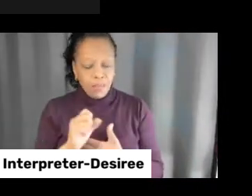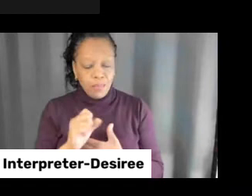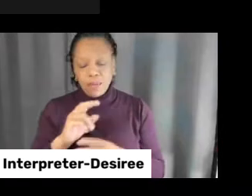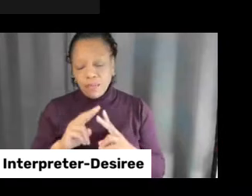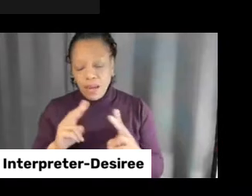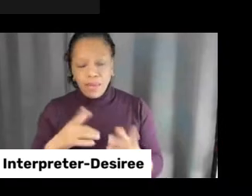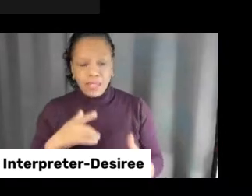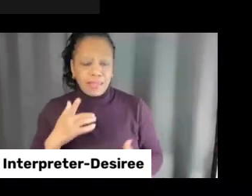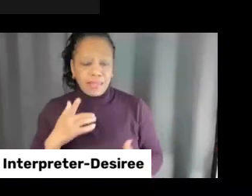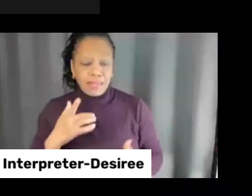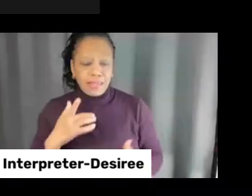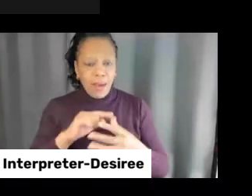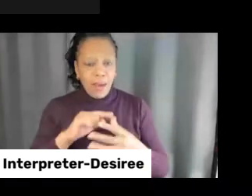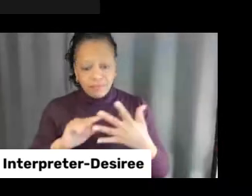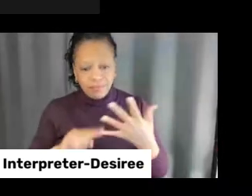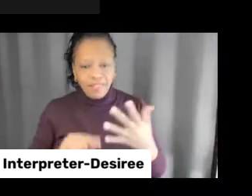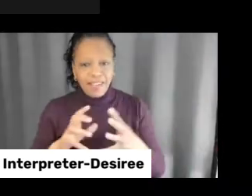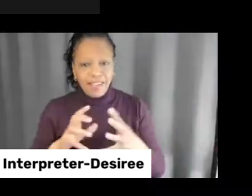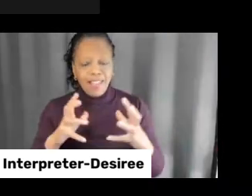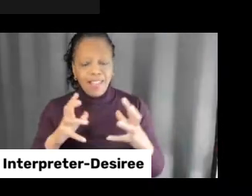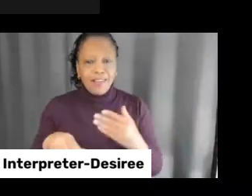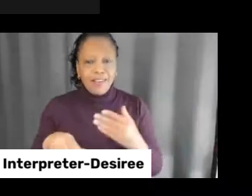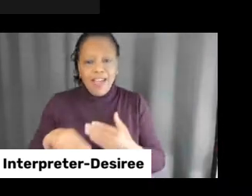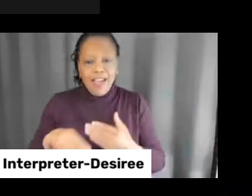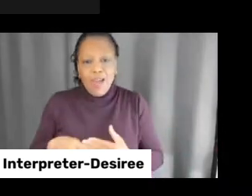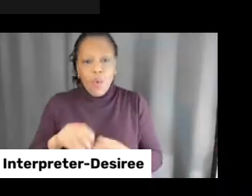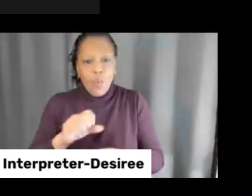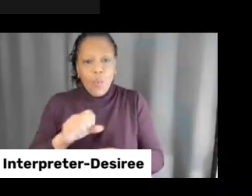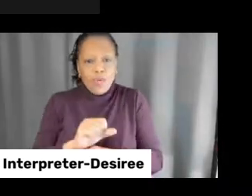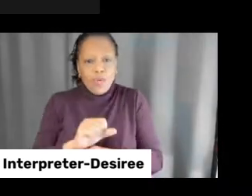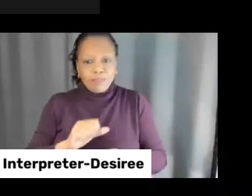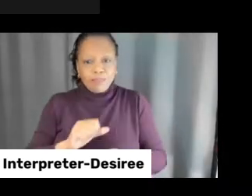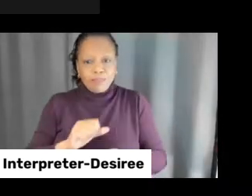a lot of additional good work that we know is going to come.